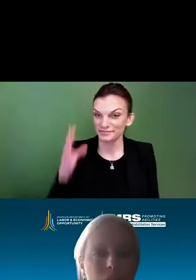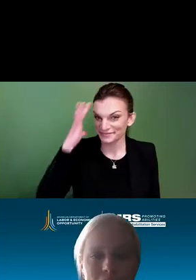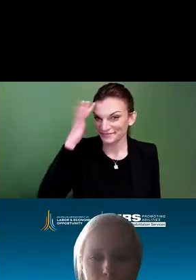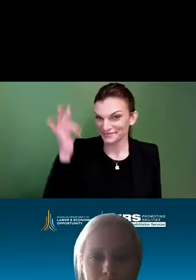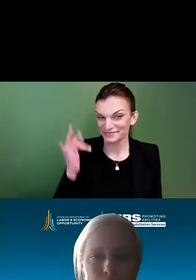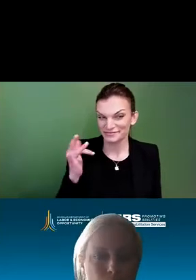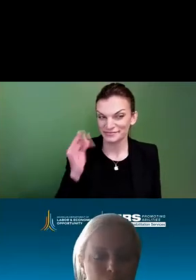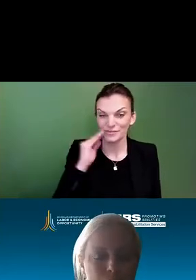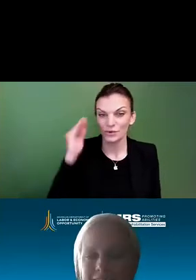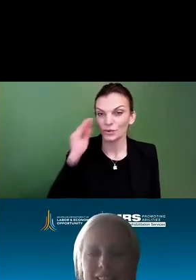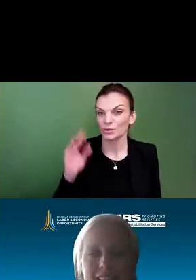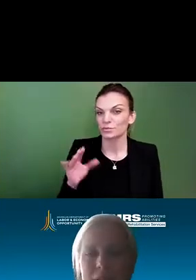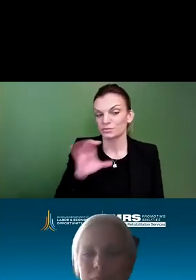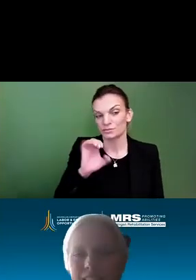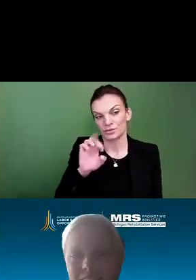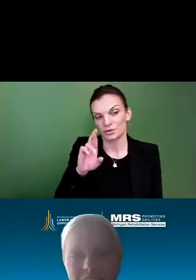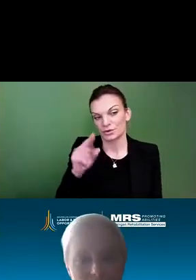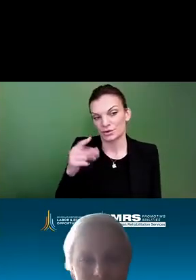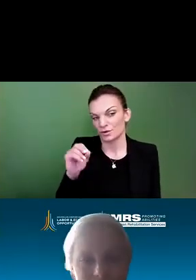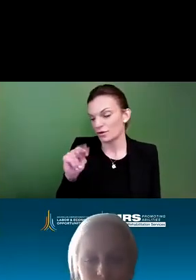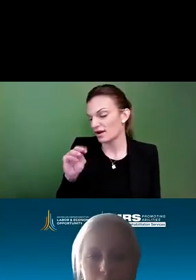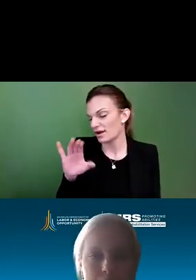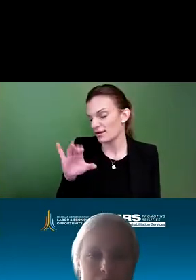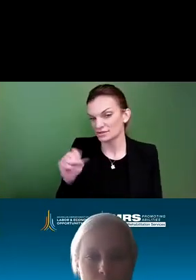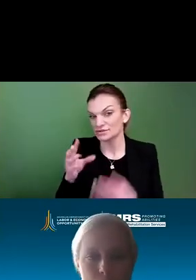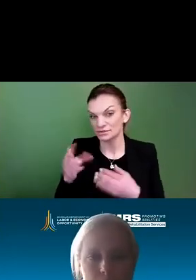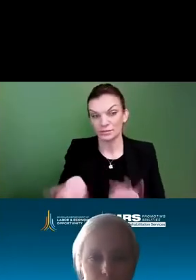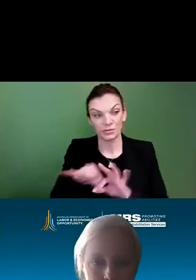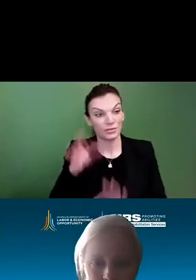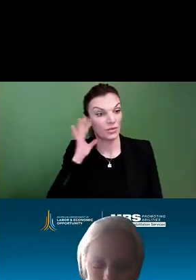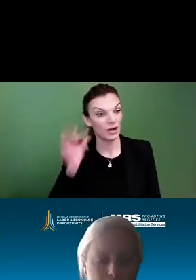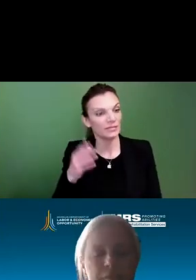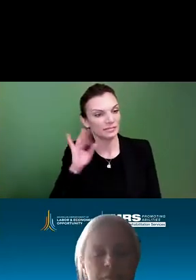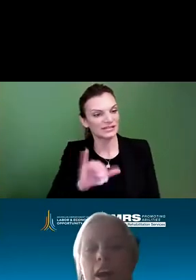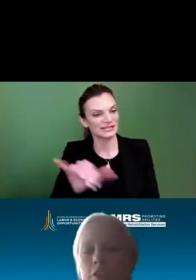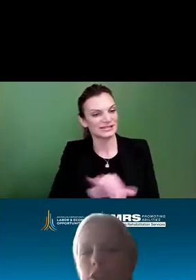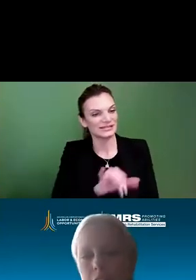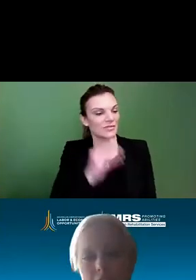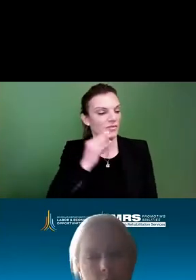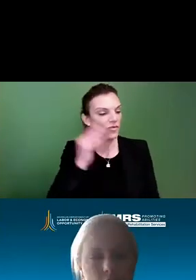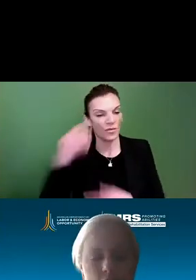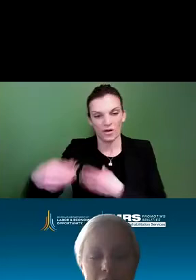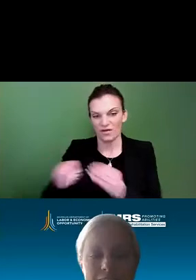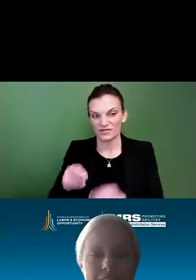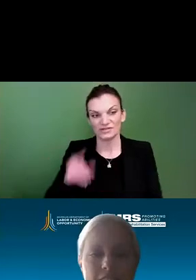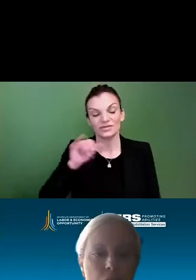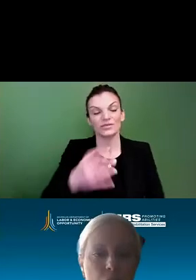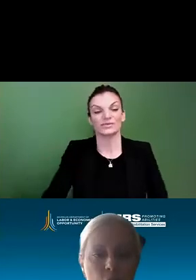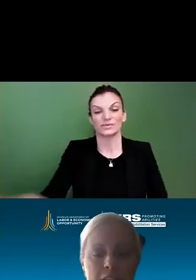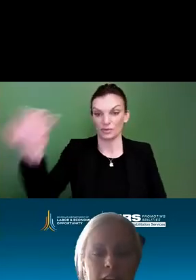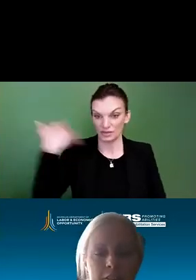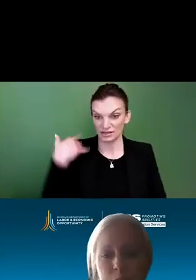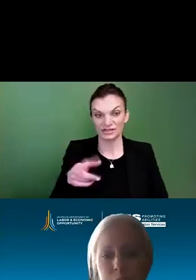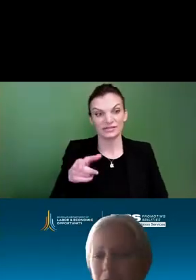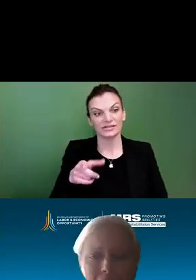home ergonomics important? Well, it's the same reason that office ergonomics are important. If you found yourself in those early days working